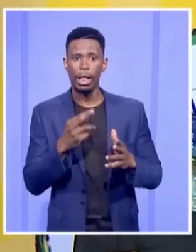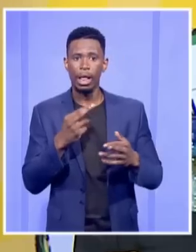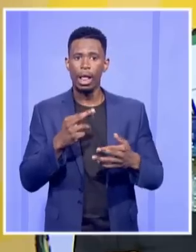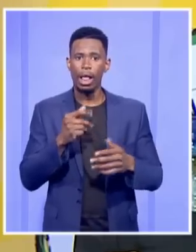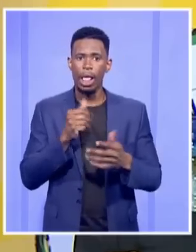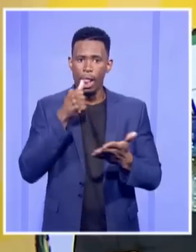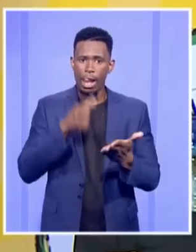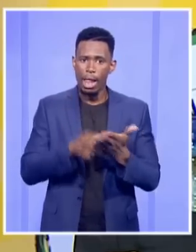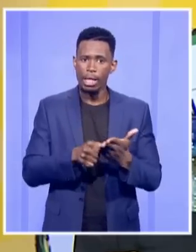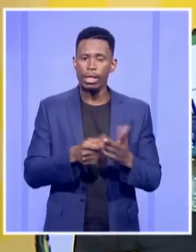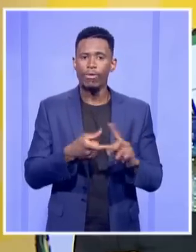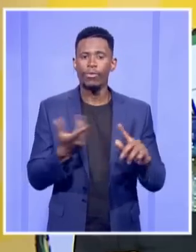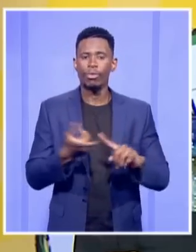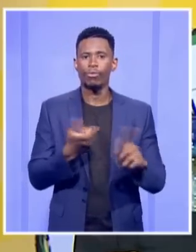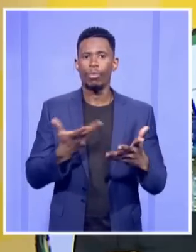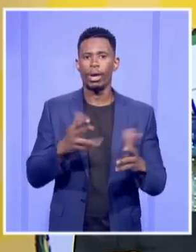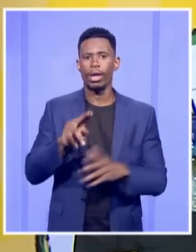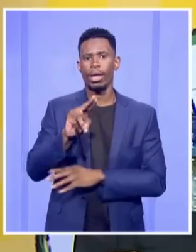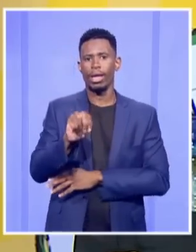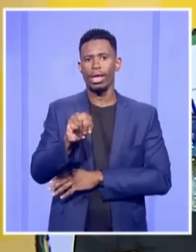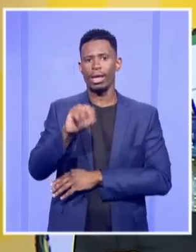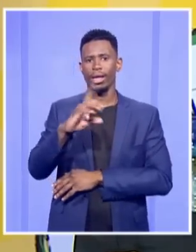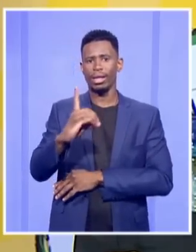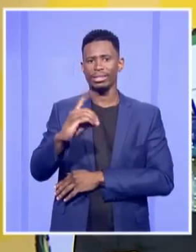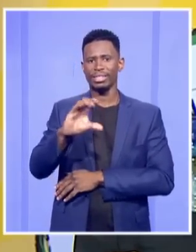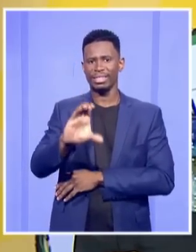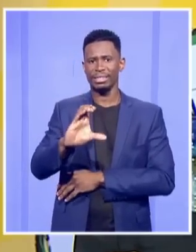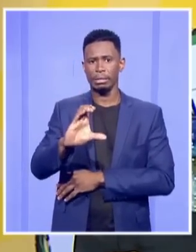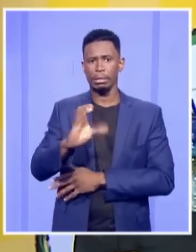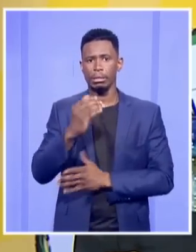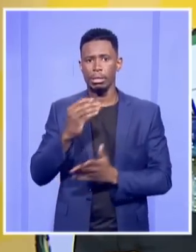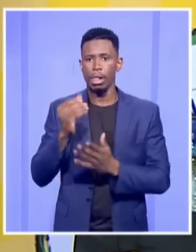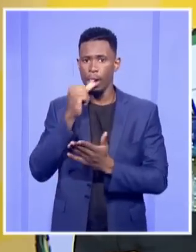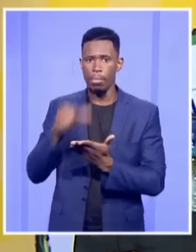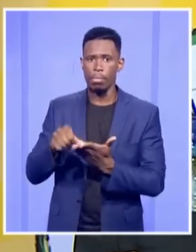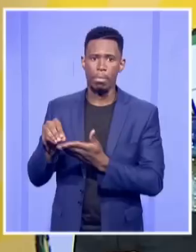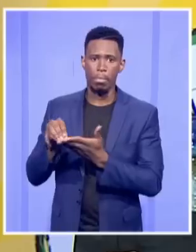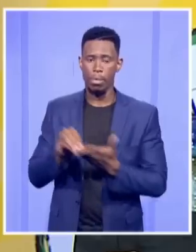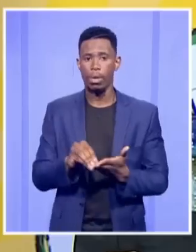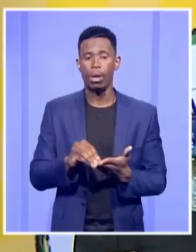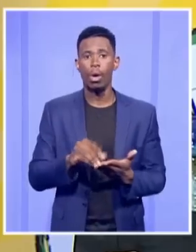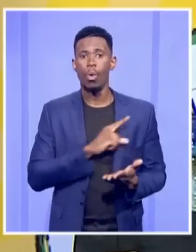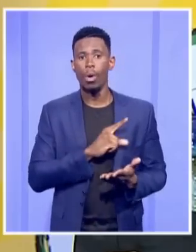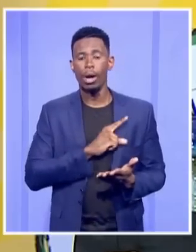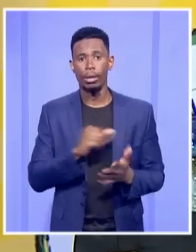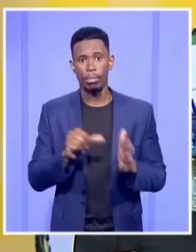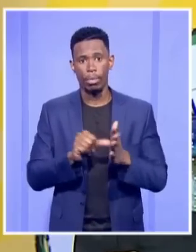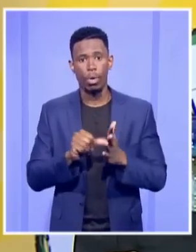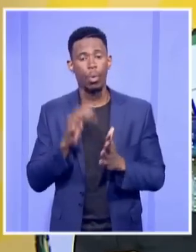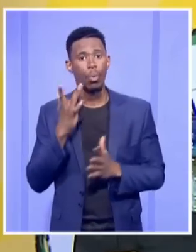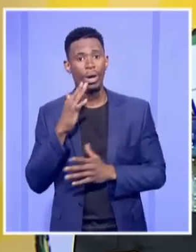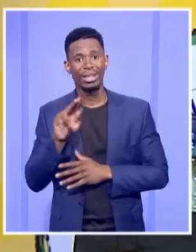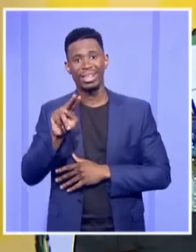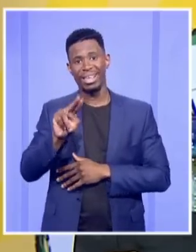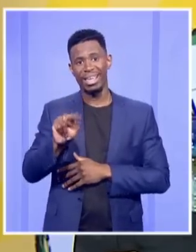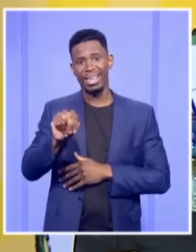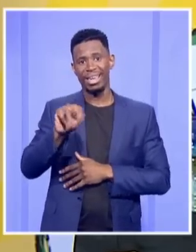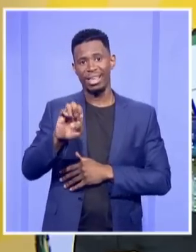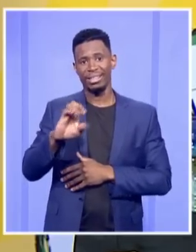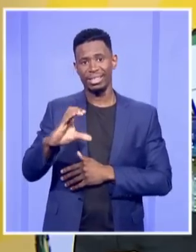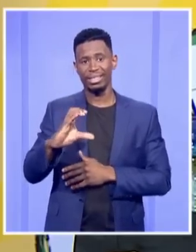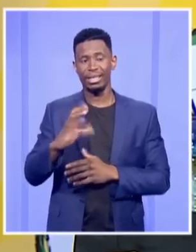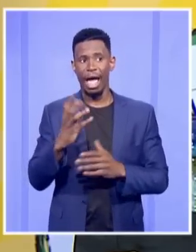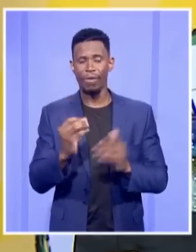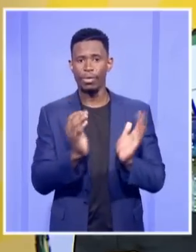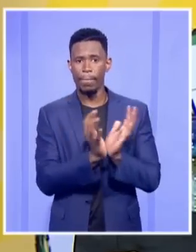very important that members of the media, when the NEC of the ANC is in session, they allow it